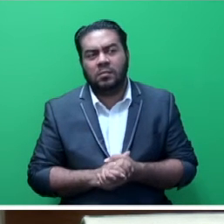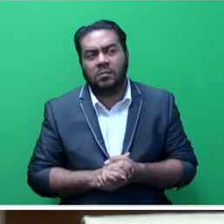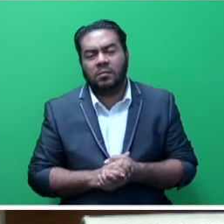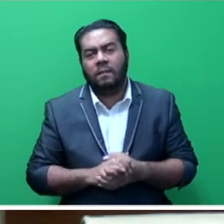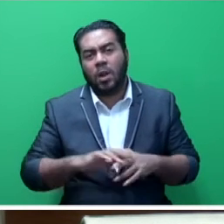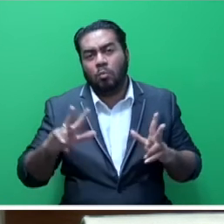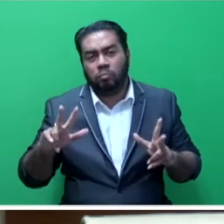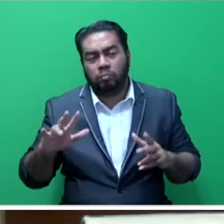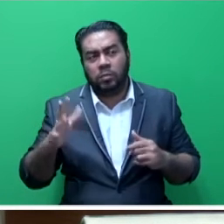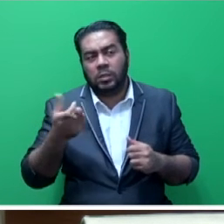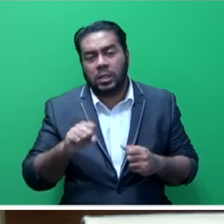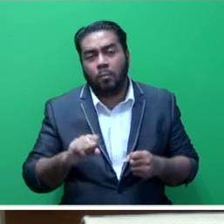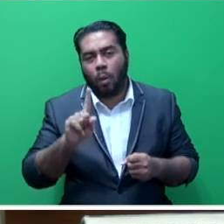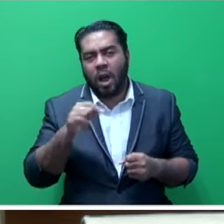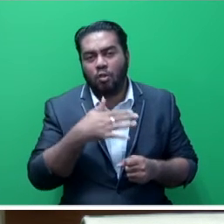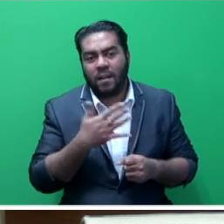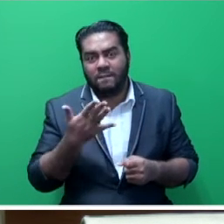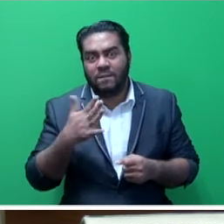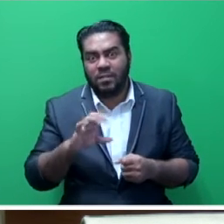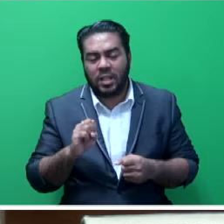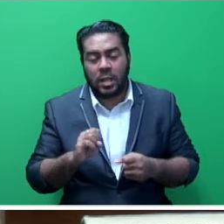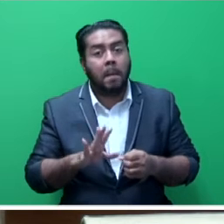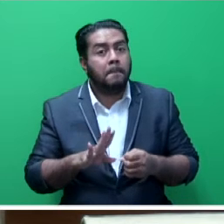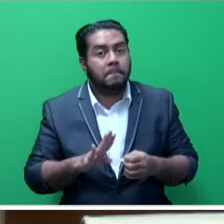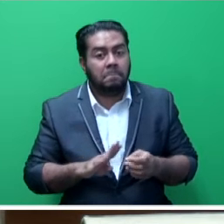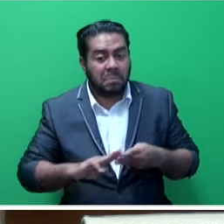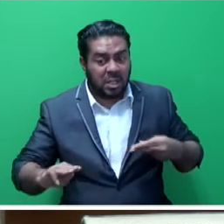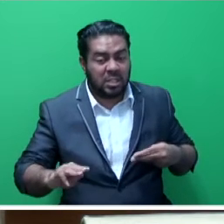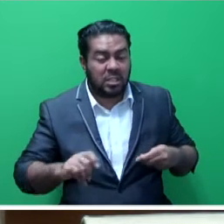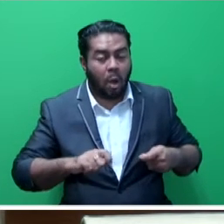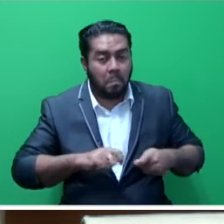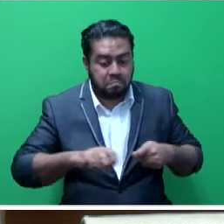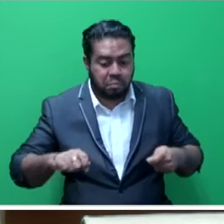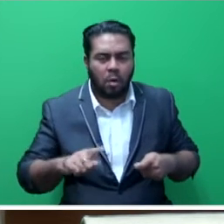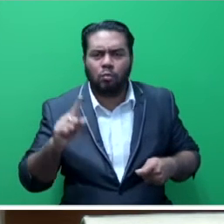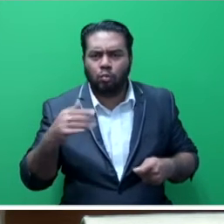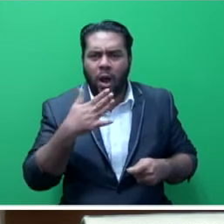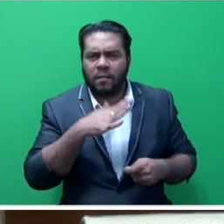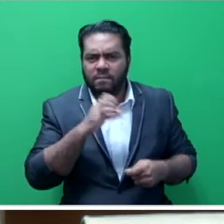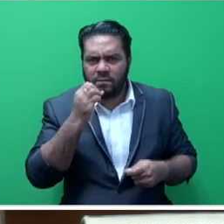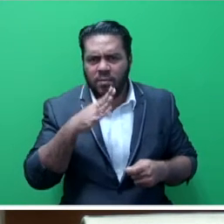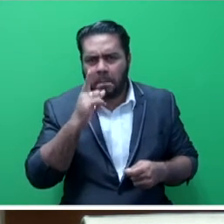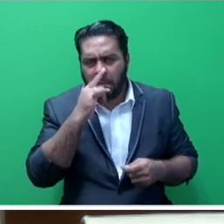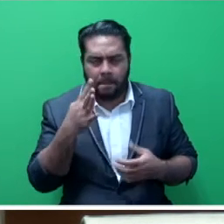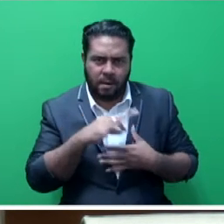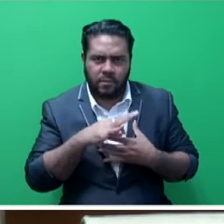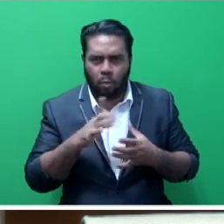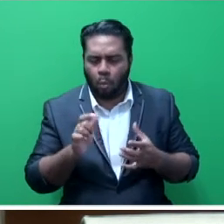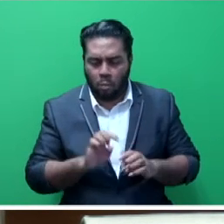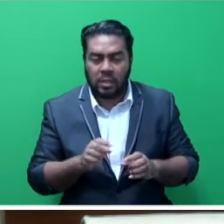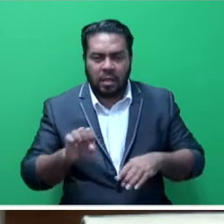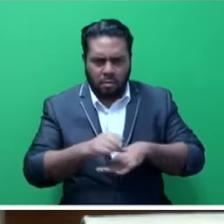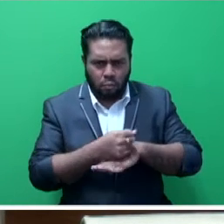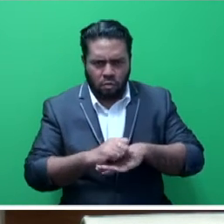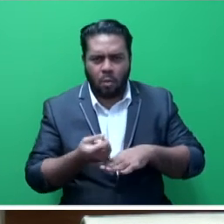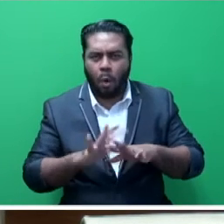Ravi, 150 meters of the seawall was constructed, 200 people will benefit. Then the 3 sites where